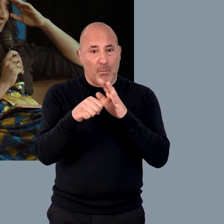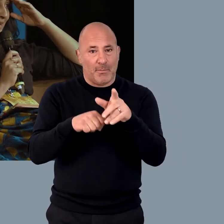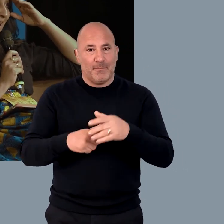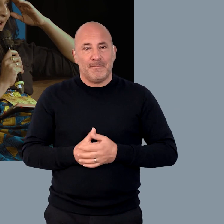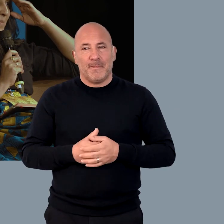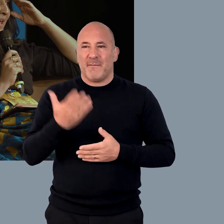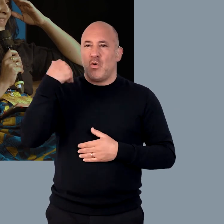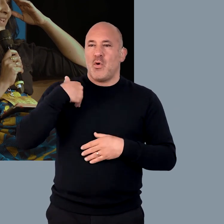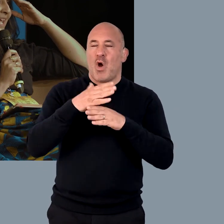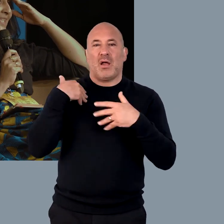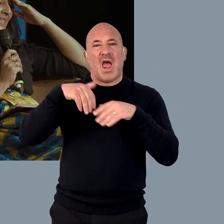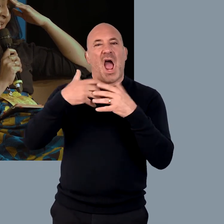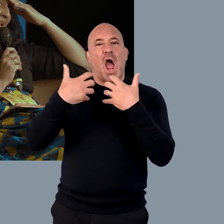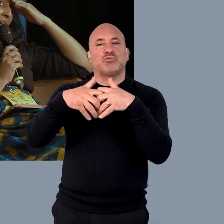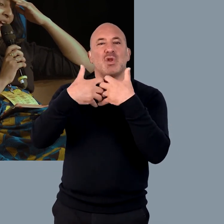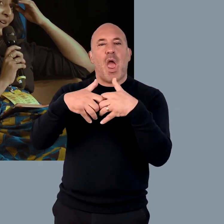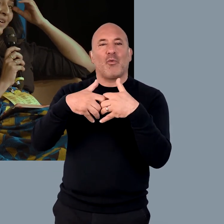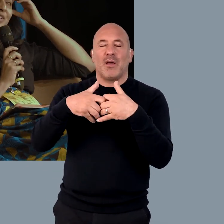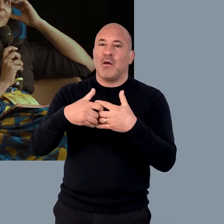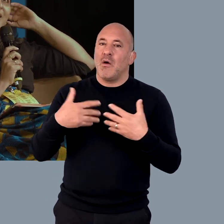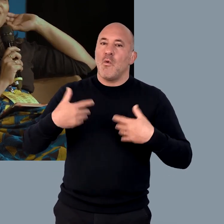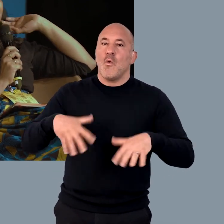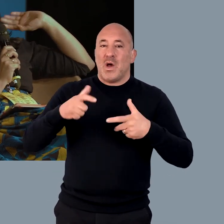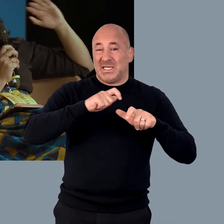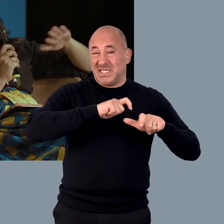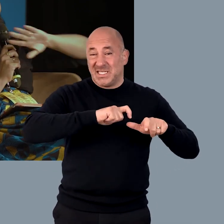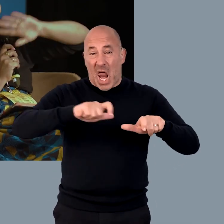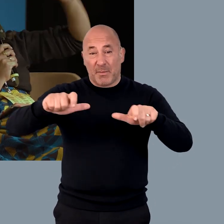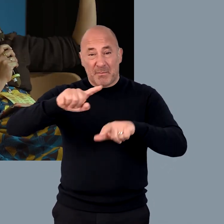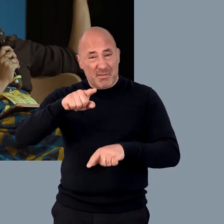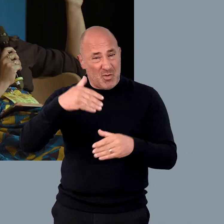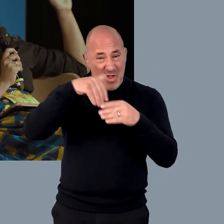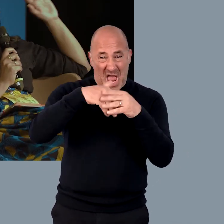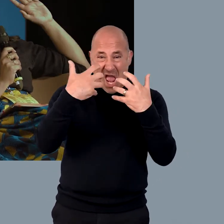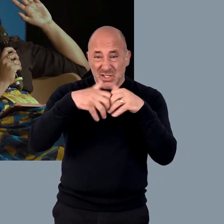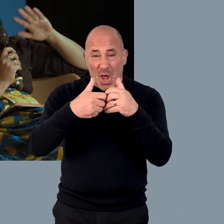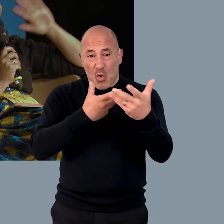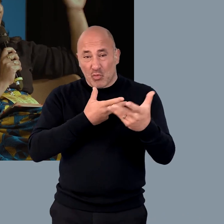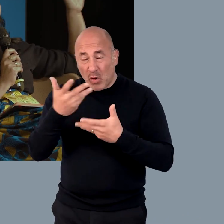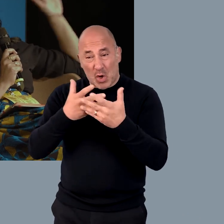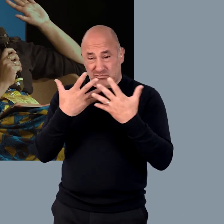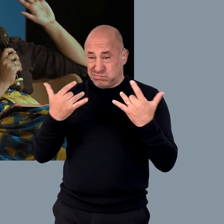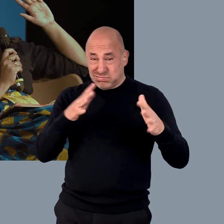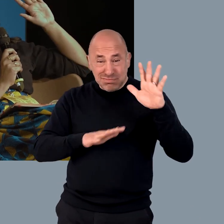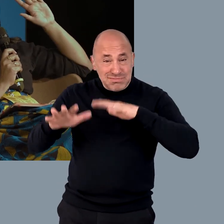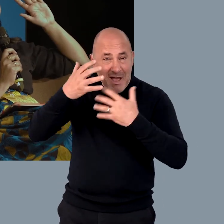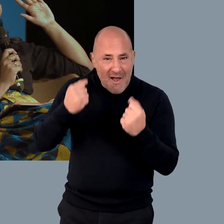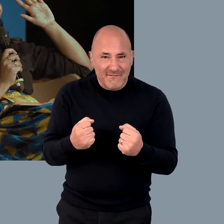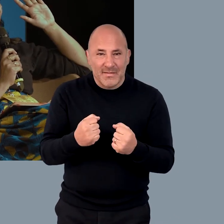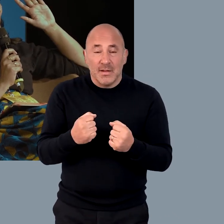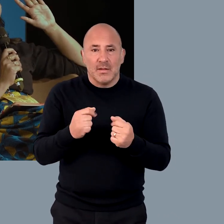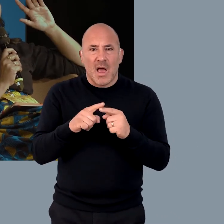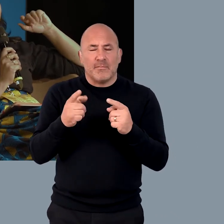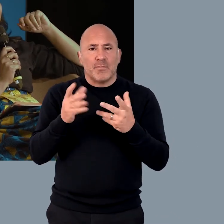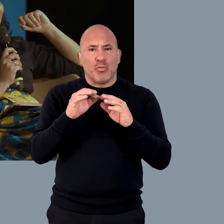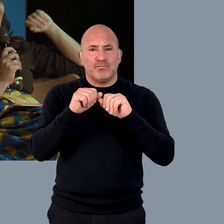be a trustee, and I think it's. I used to work in engineering, and there's loads of awesome sustainability people who work in loads of engineering consultancies like